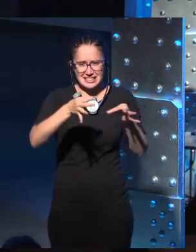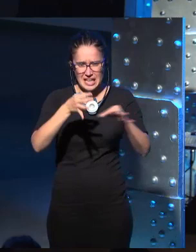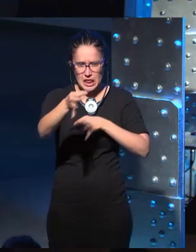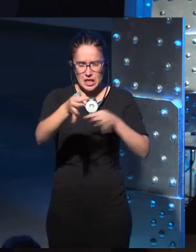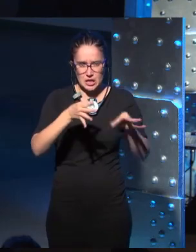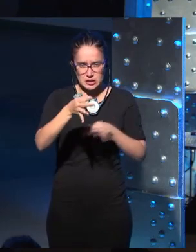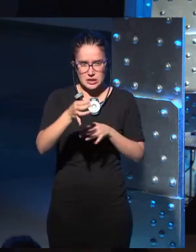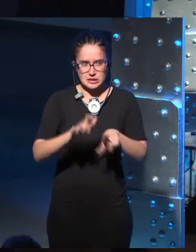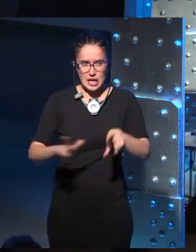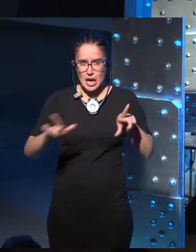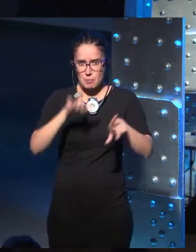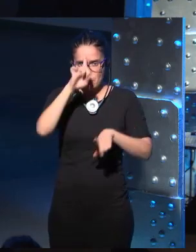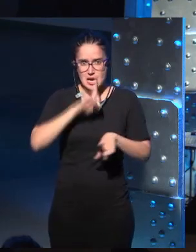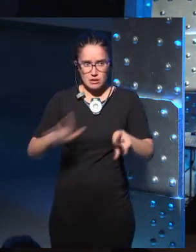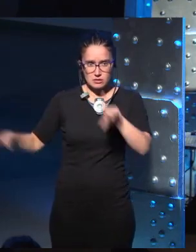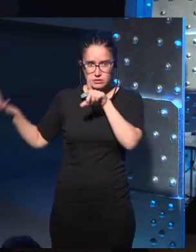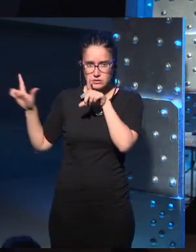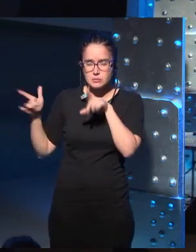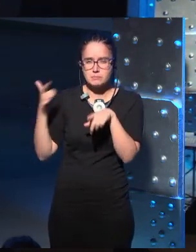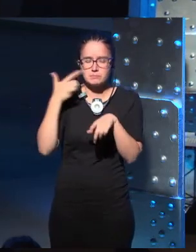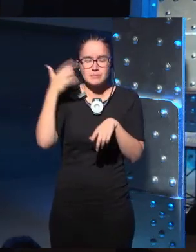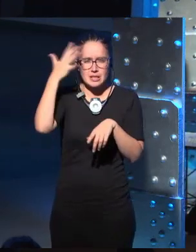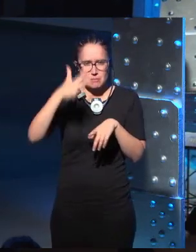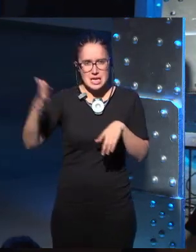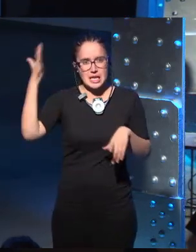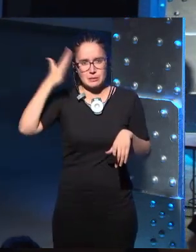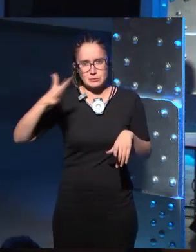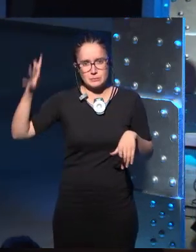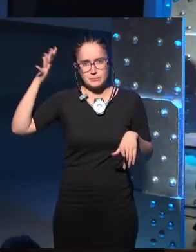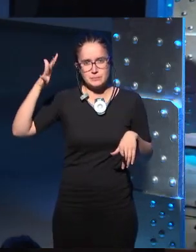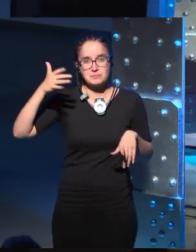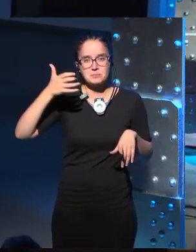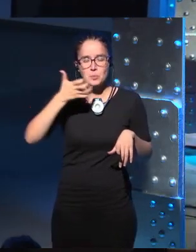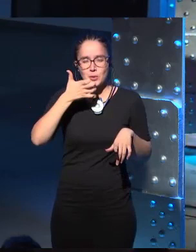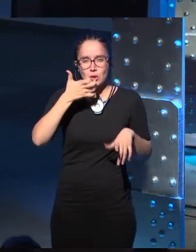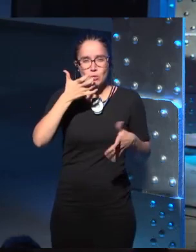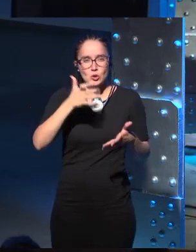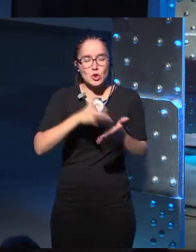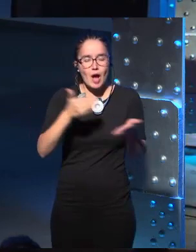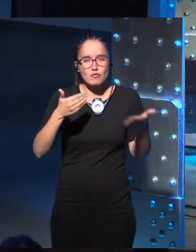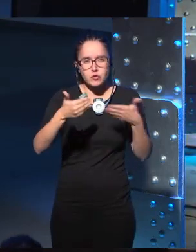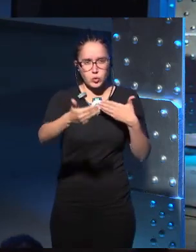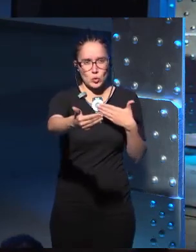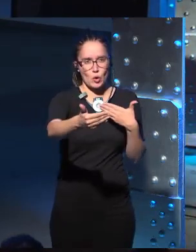picture, you may wonder. Imagine you are in the future, that